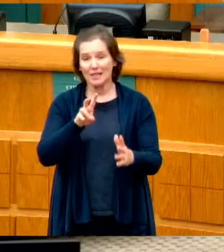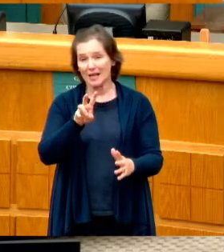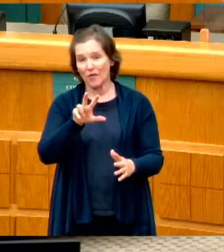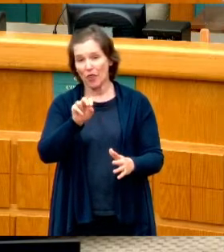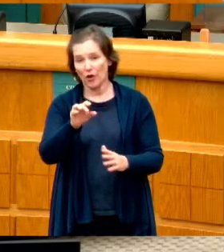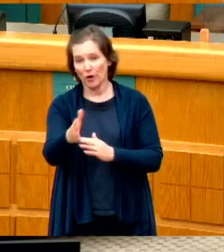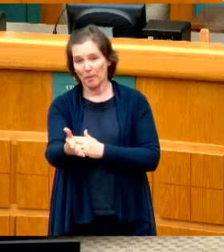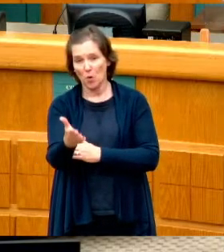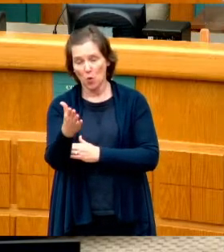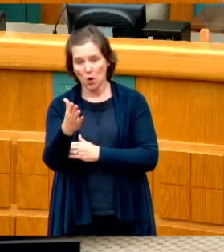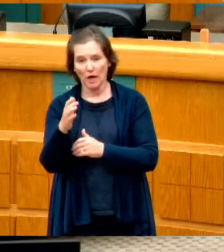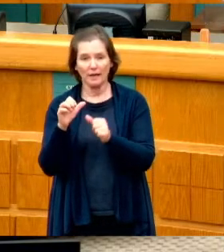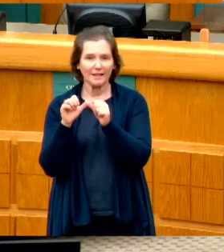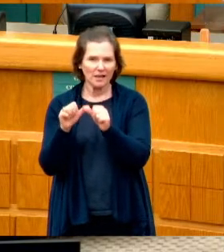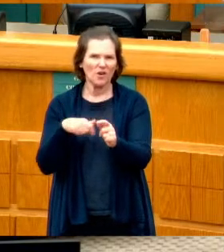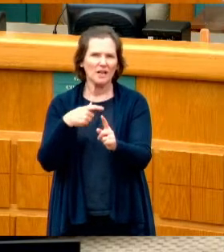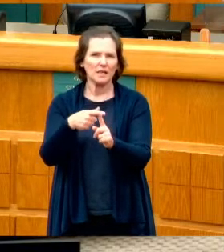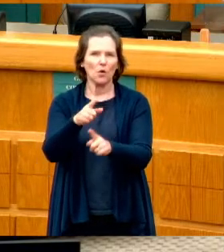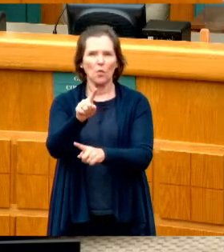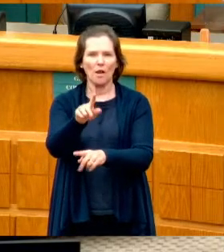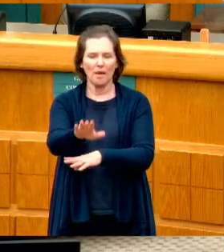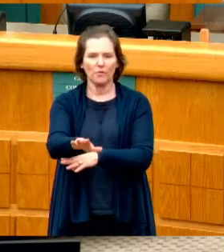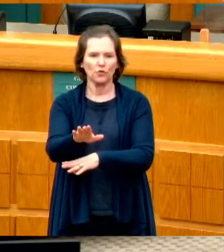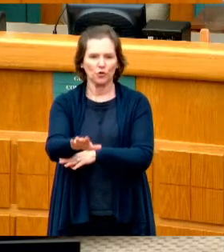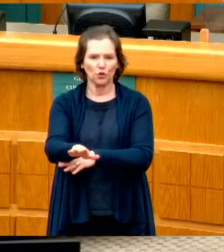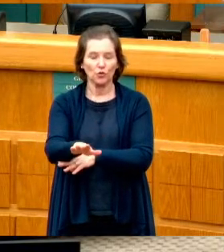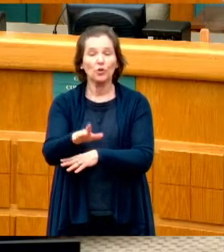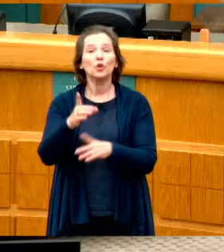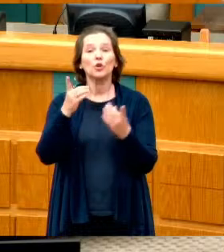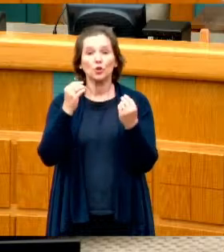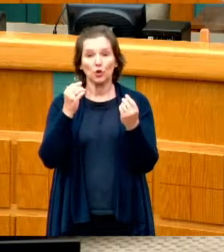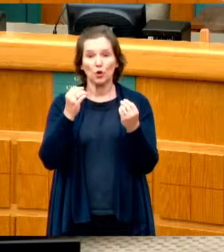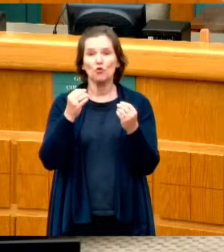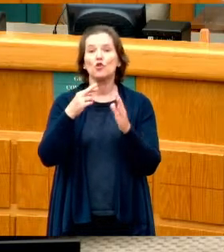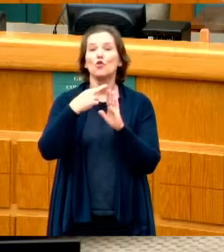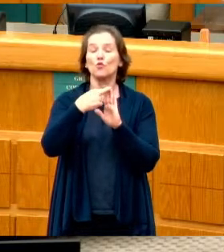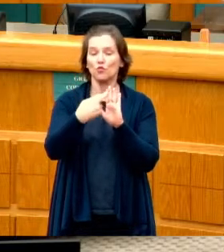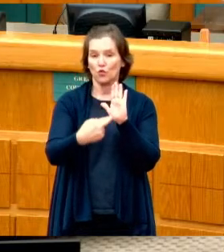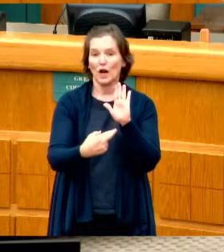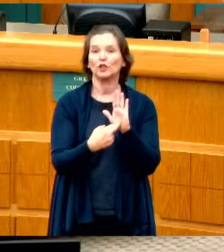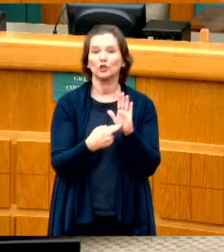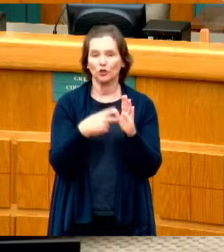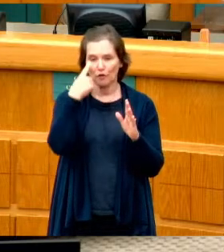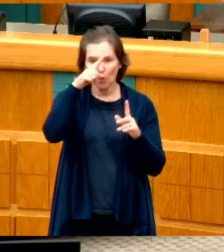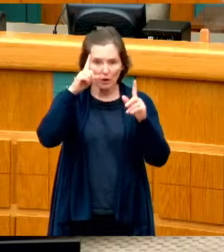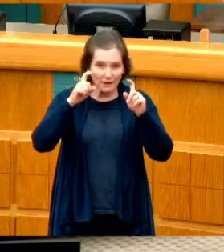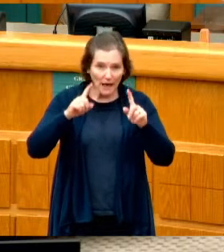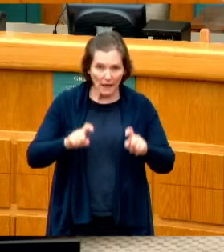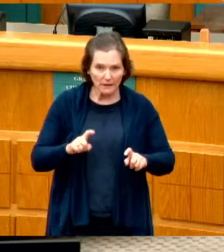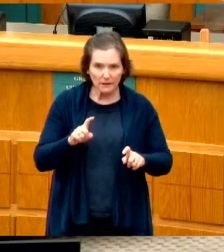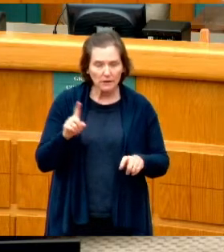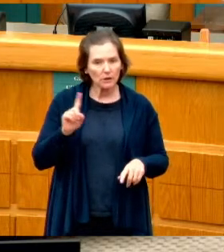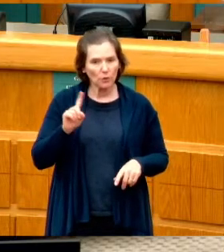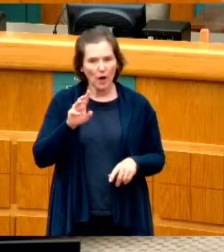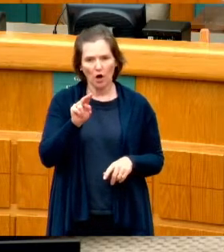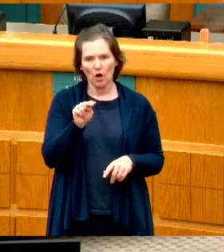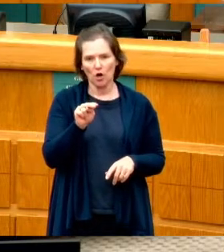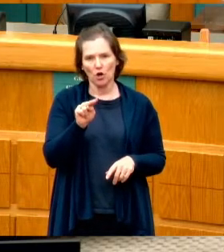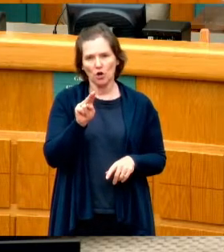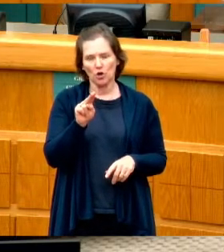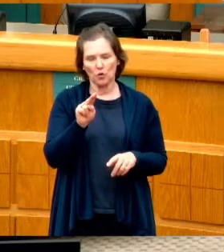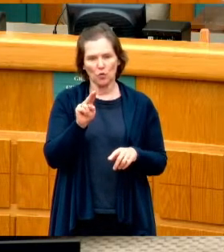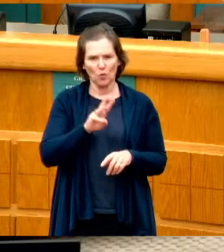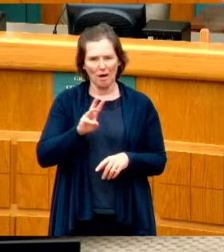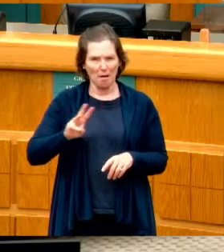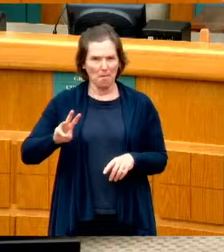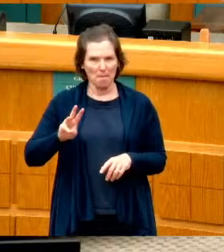test, you can visit the nuasisco.com website. And I'm very proud and grateful of the hard work that our team